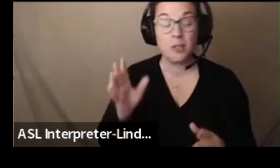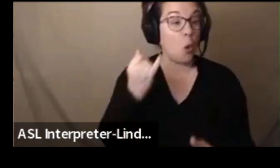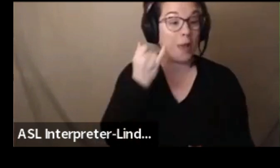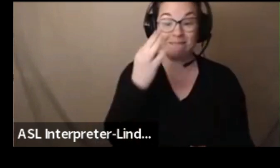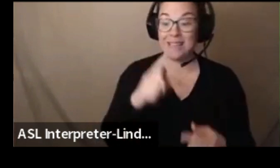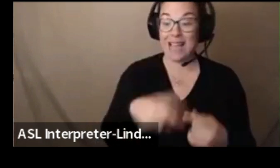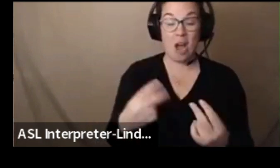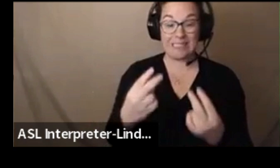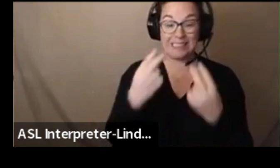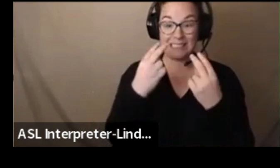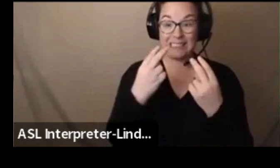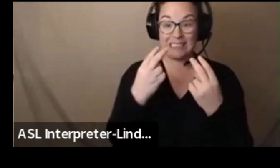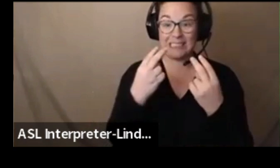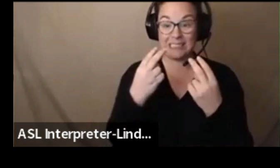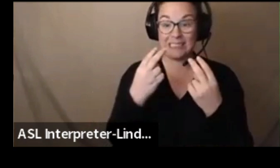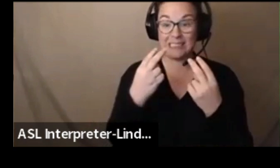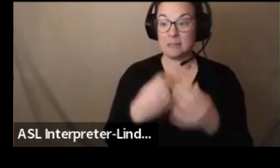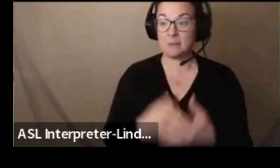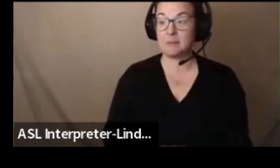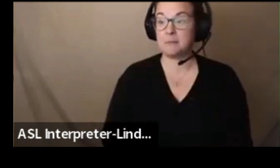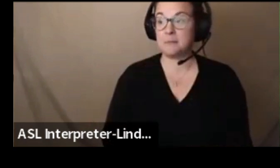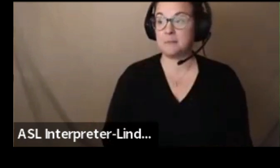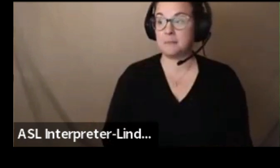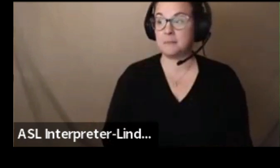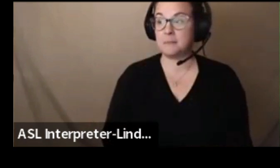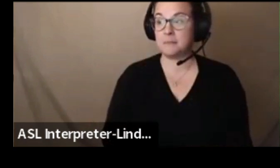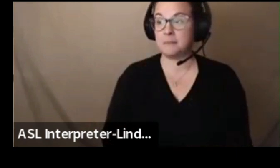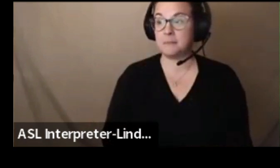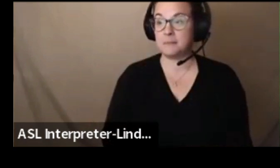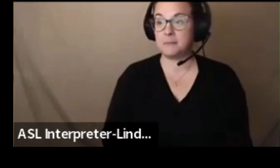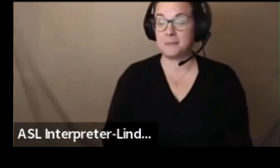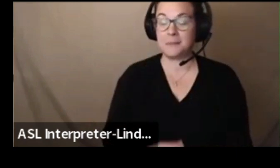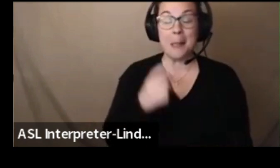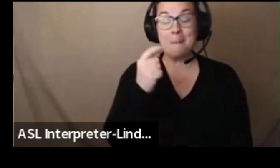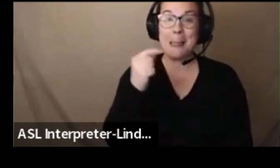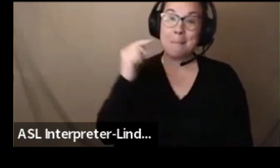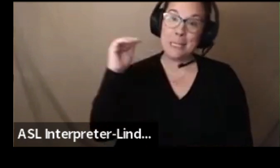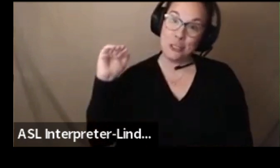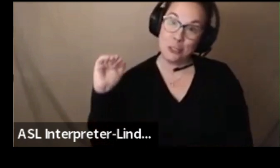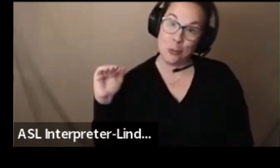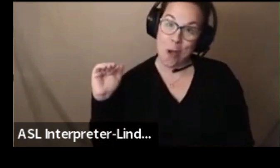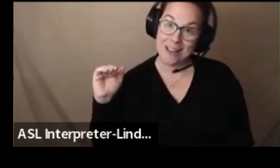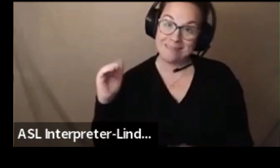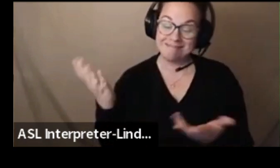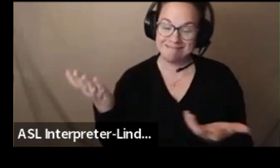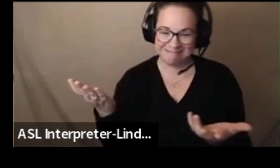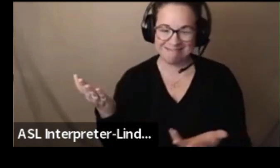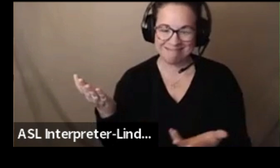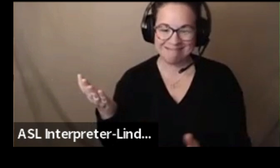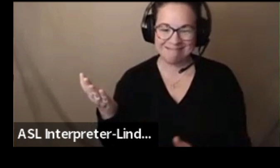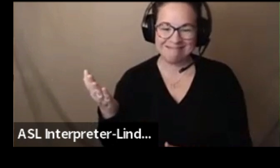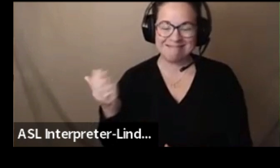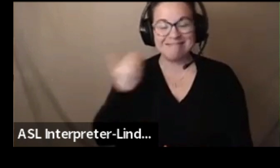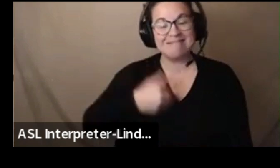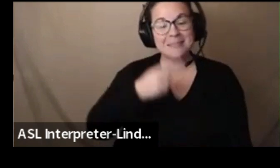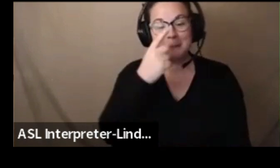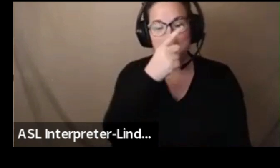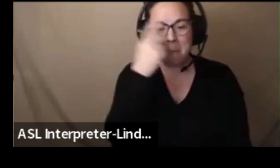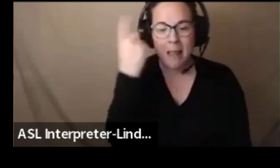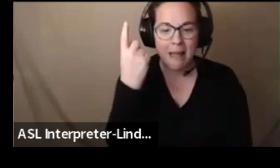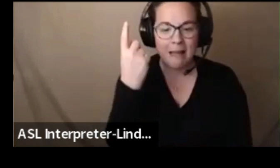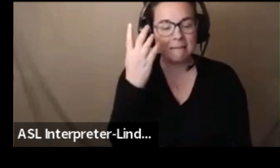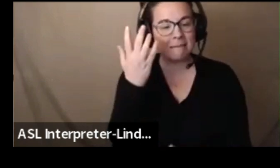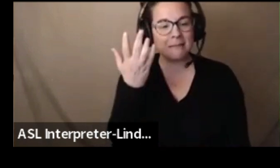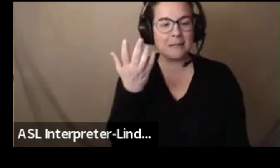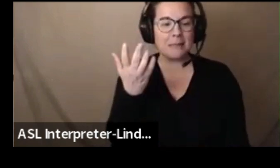me, I'm a bit short. I'm black, kind of tan coloured.